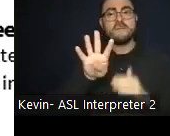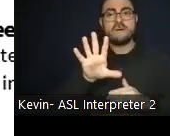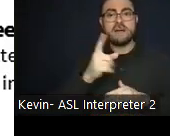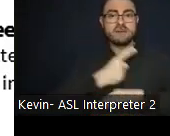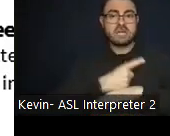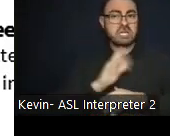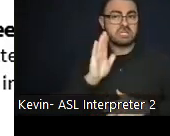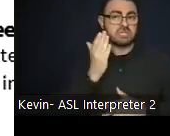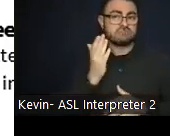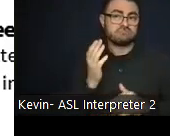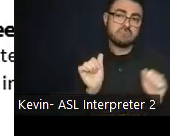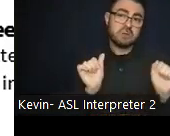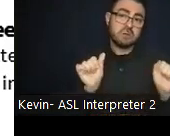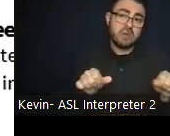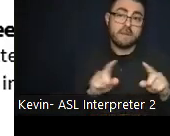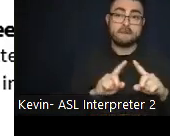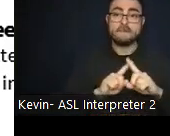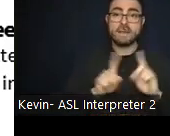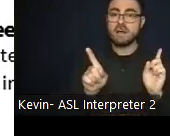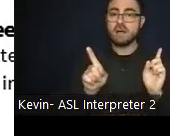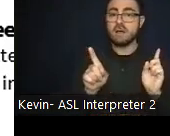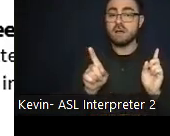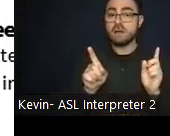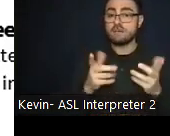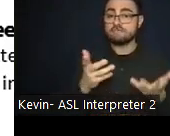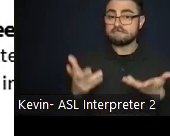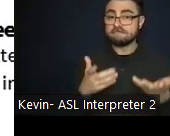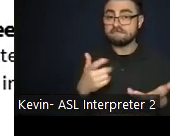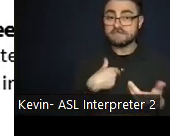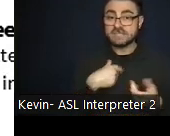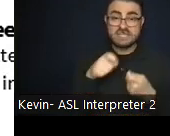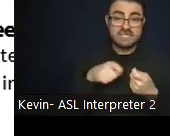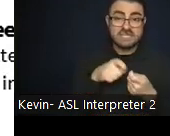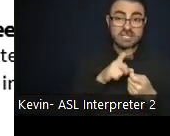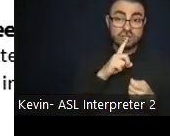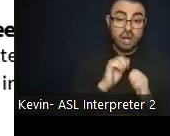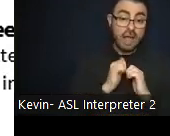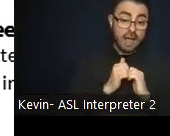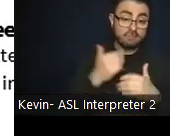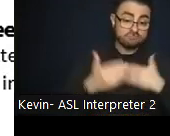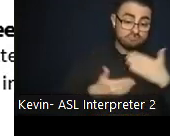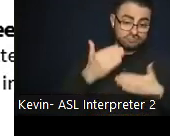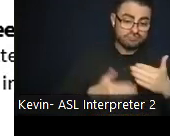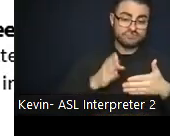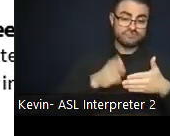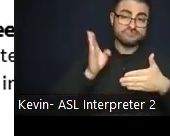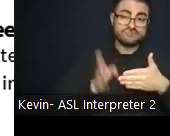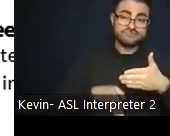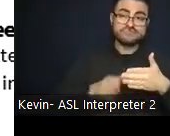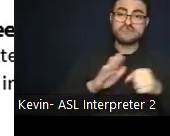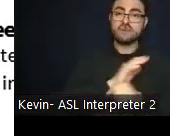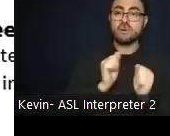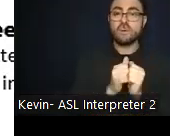that. I'm not exactly sure how quickly something like this would get done in the city council, especially in a new form of the city